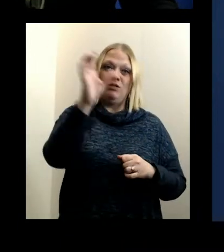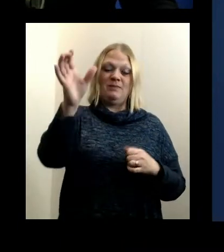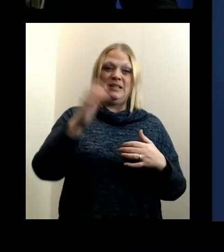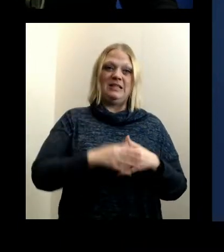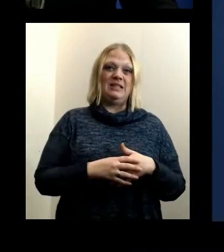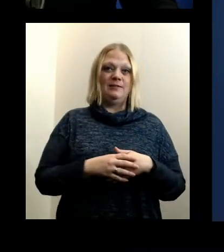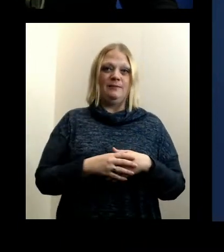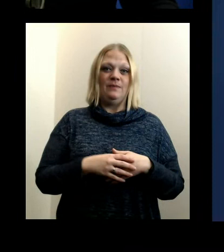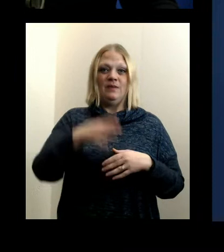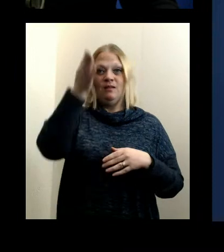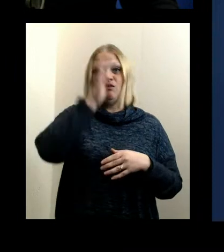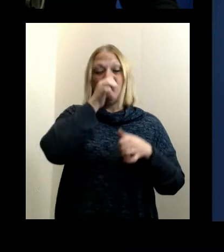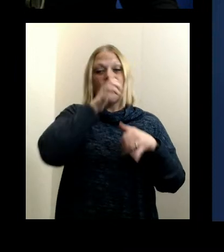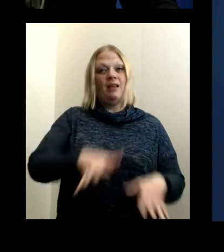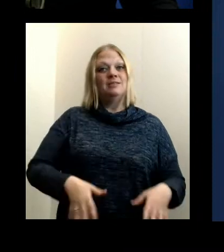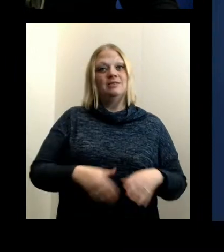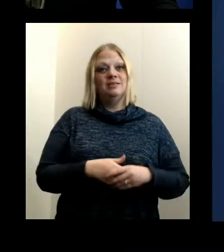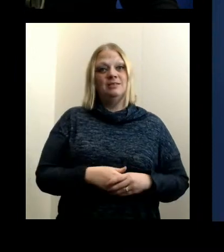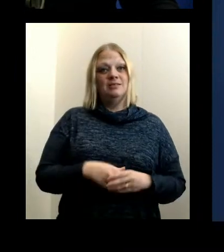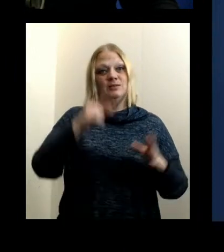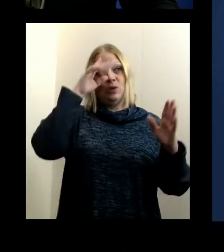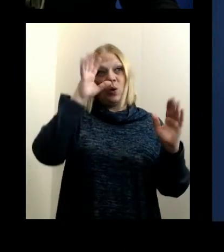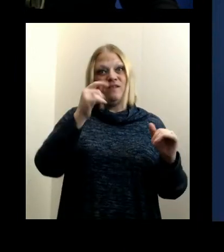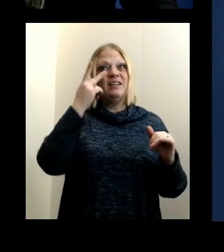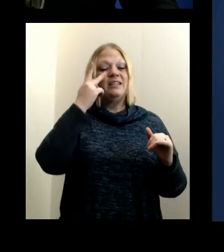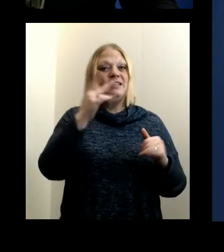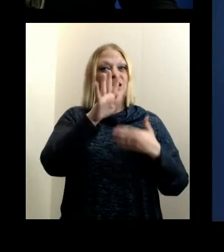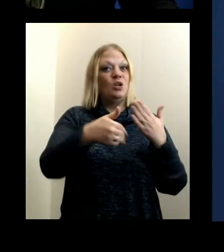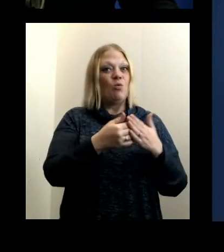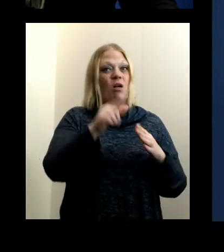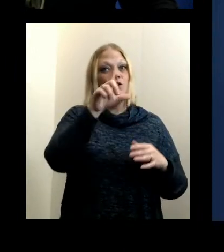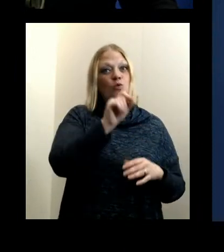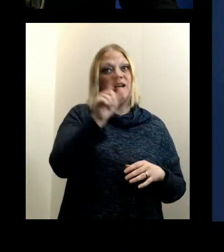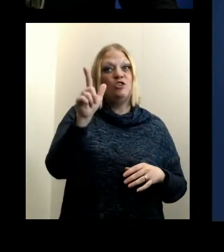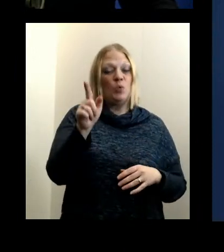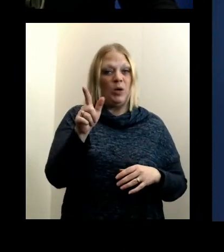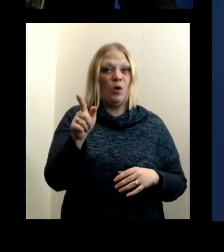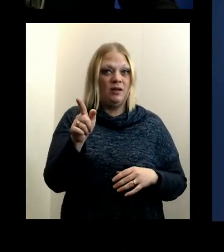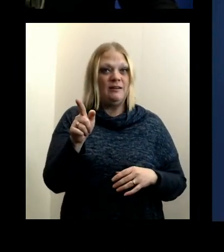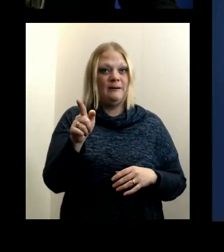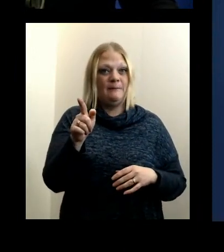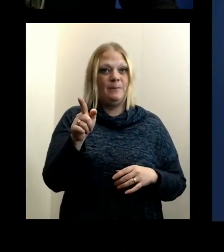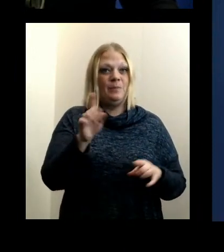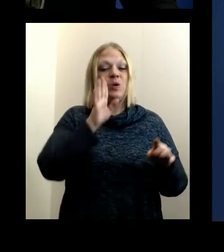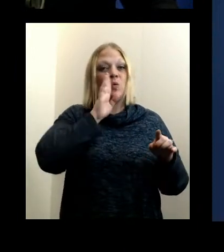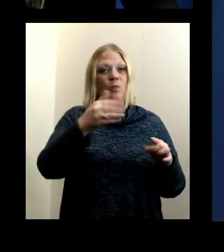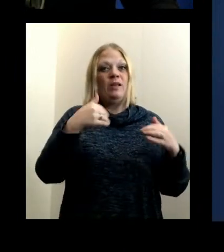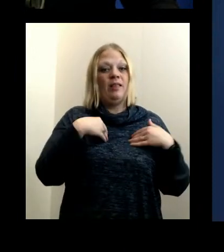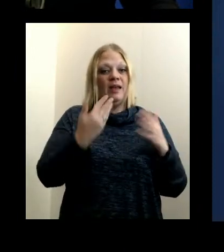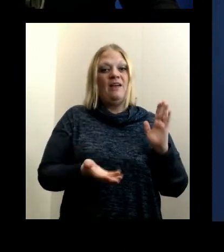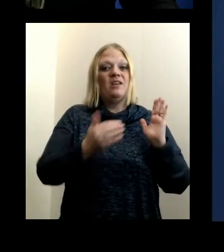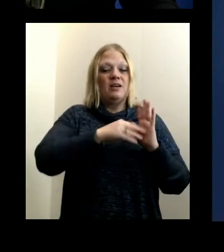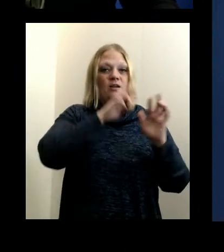and God bless. Hopefully see you all in 2021, though we will have another report next week.